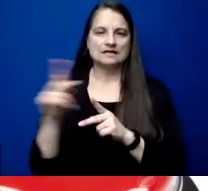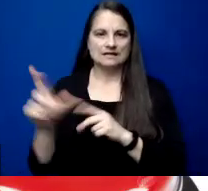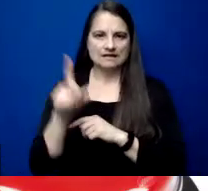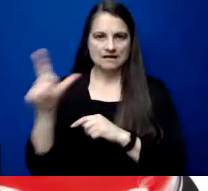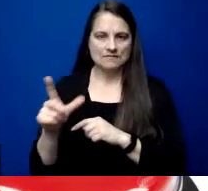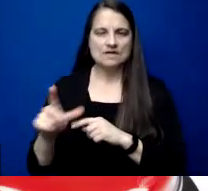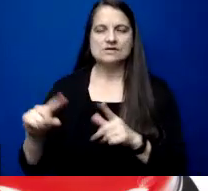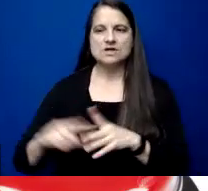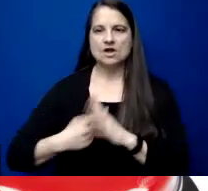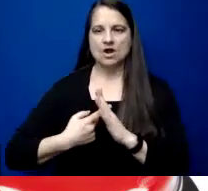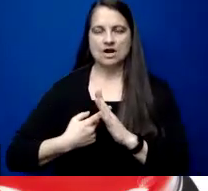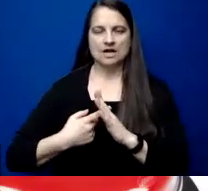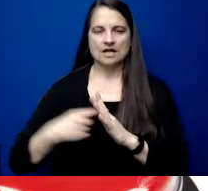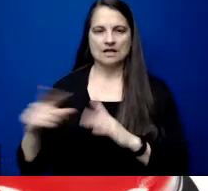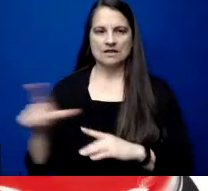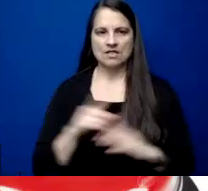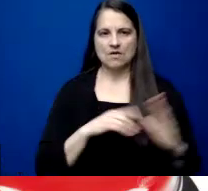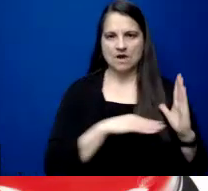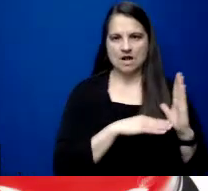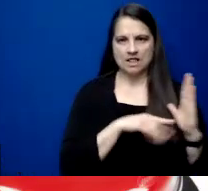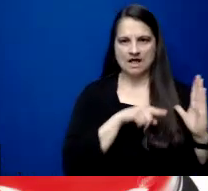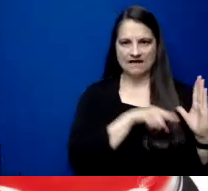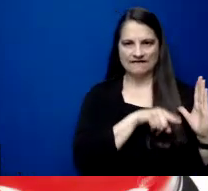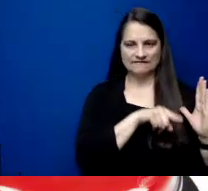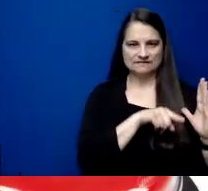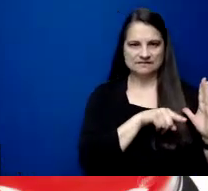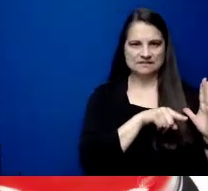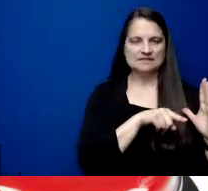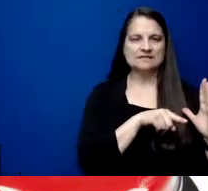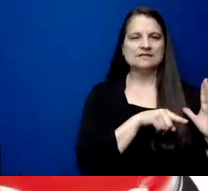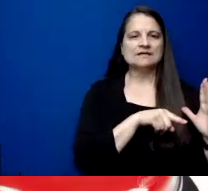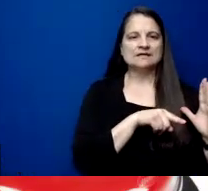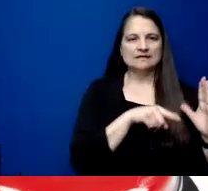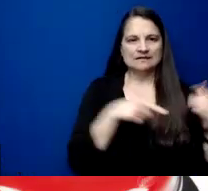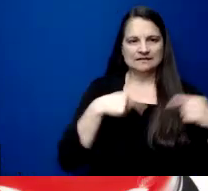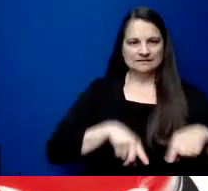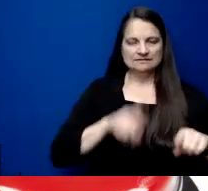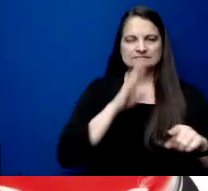Starting at the lower left-hand corner here, one thing you'll notice is that as I'm talking about